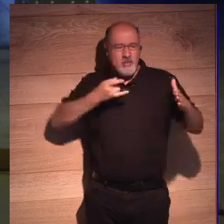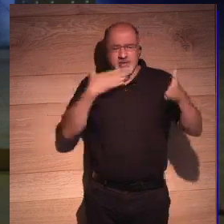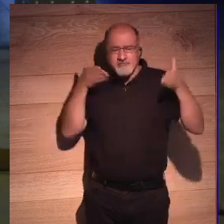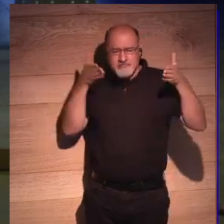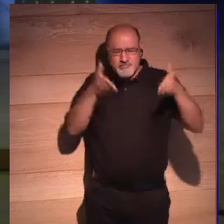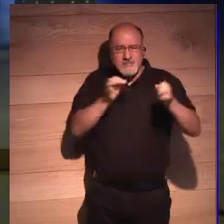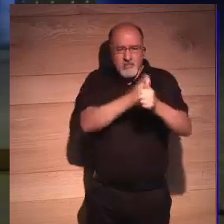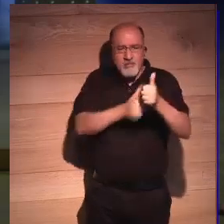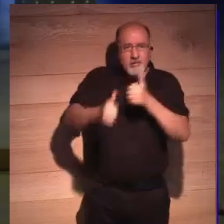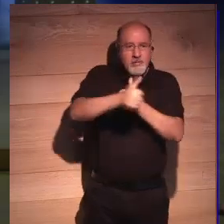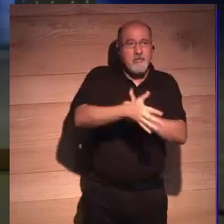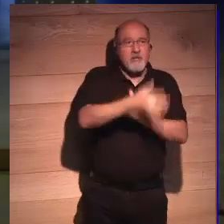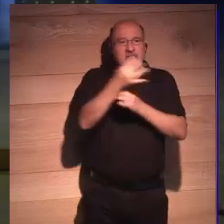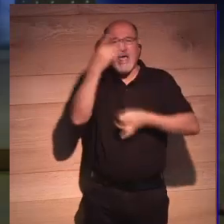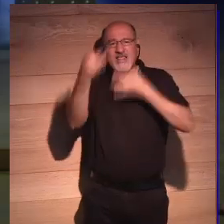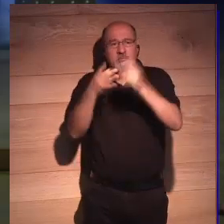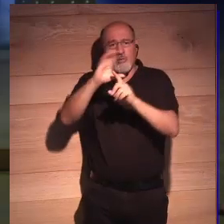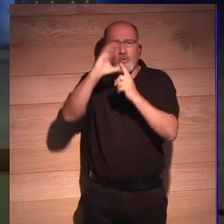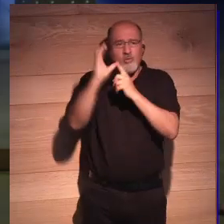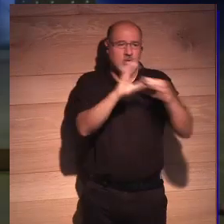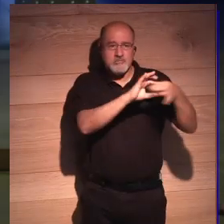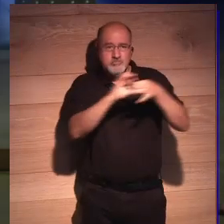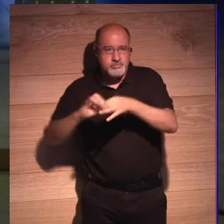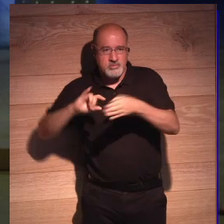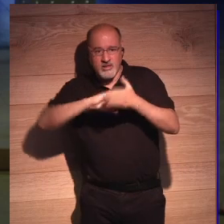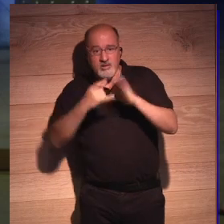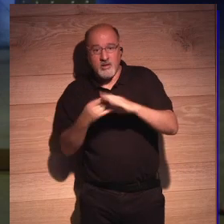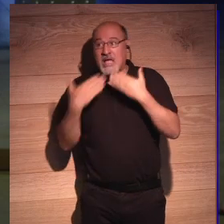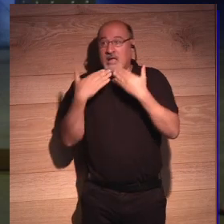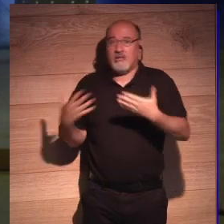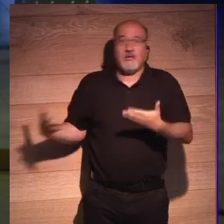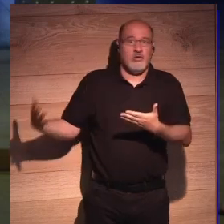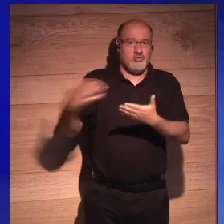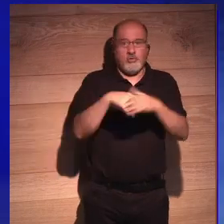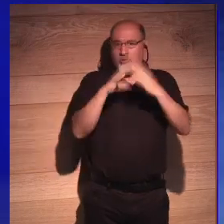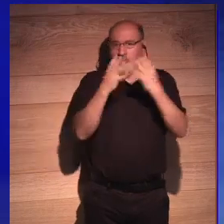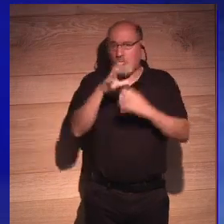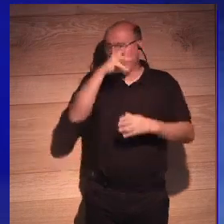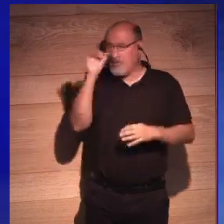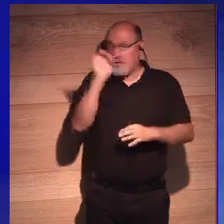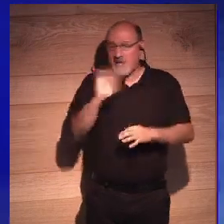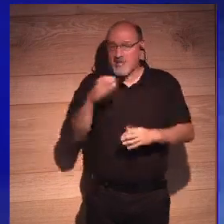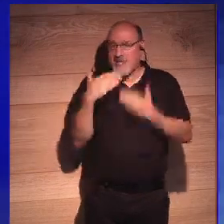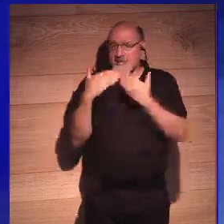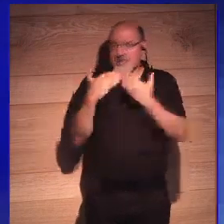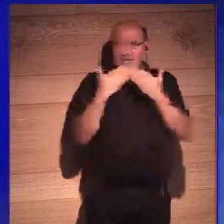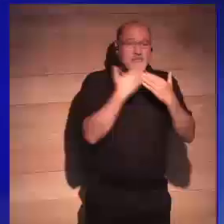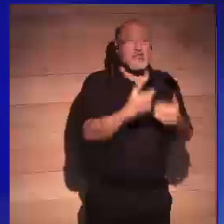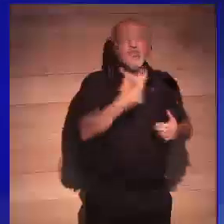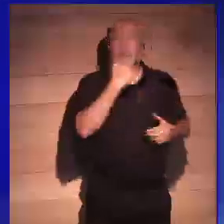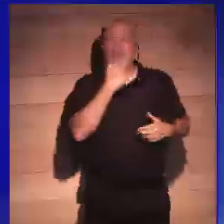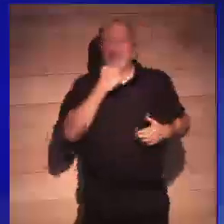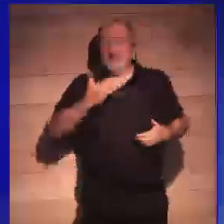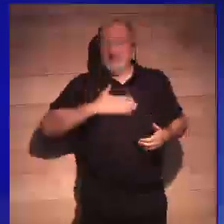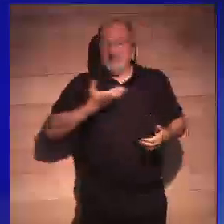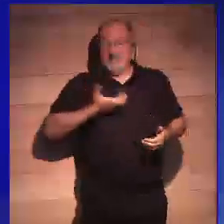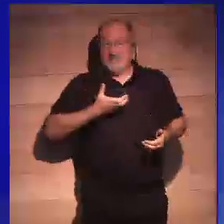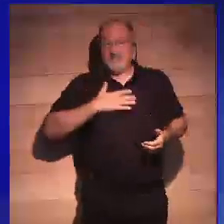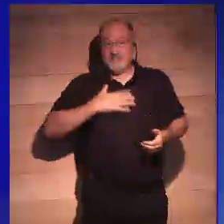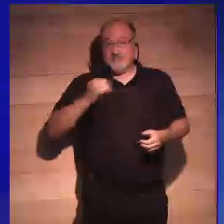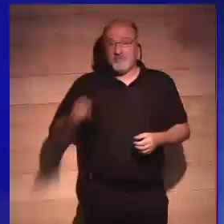special interest on technology and this type of activities. I believe I thanked everyone. No one was left out, but I repeat again,